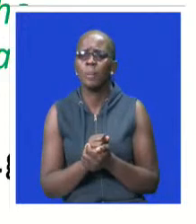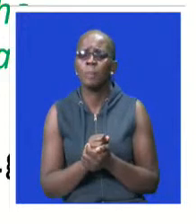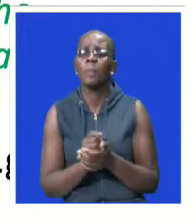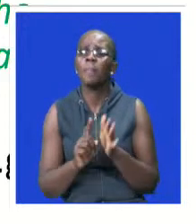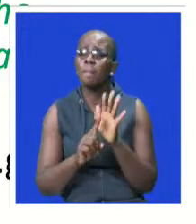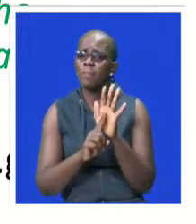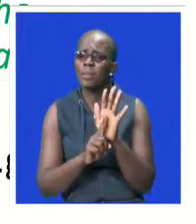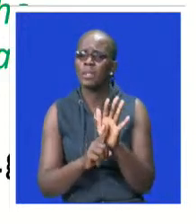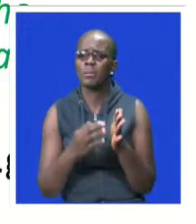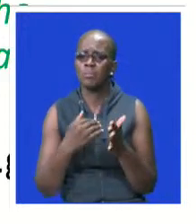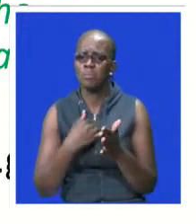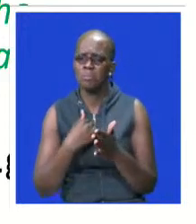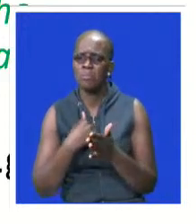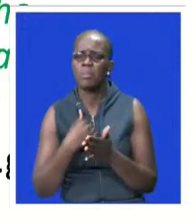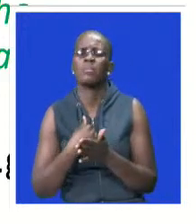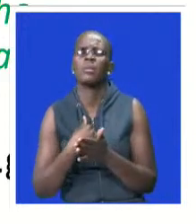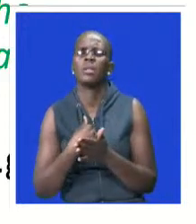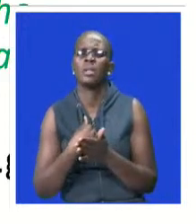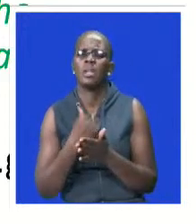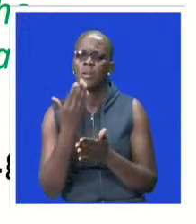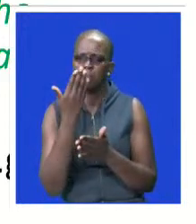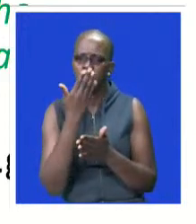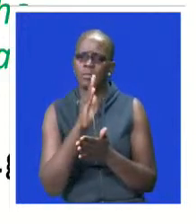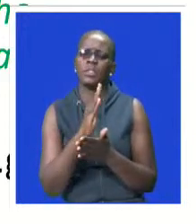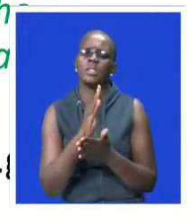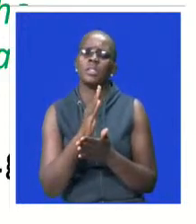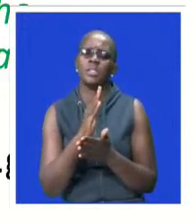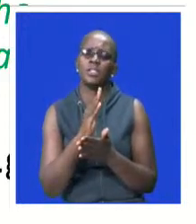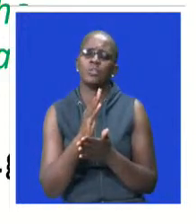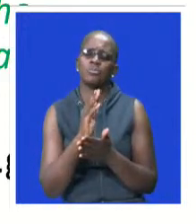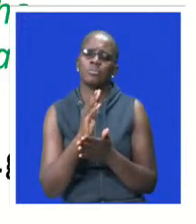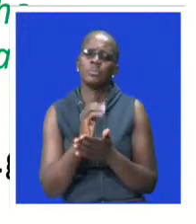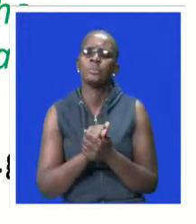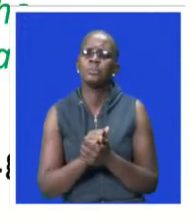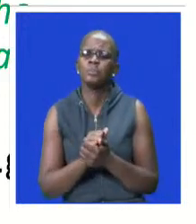completed what? I completed the